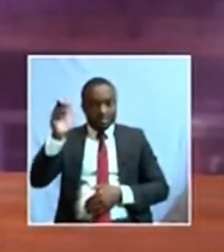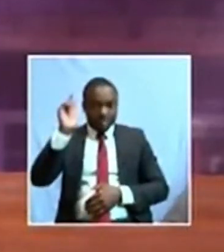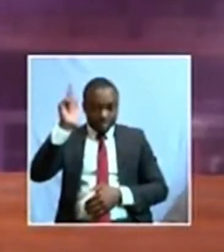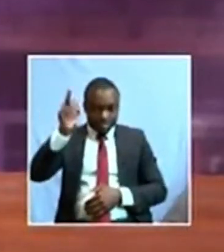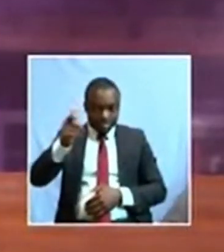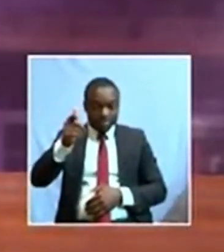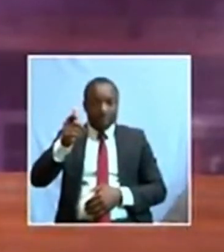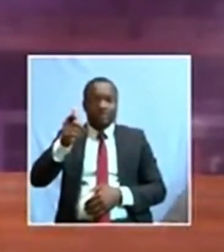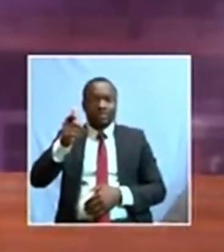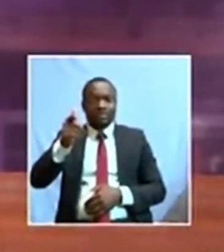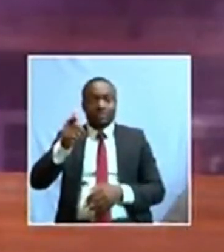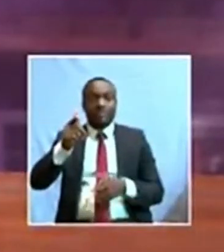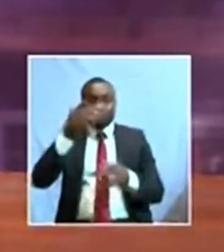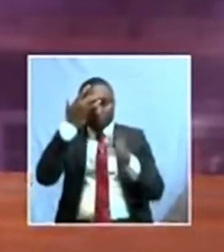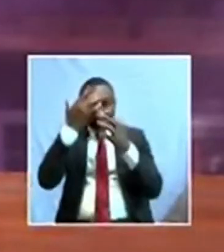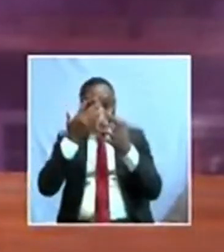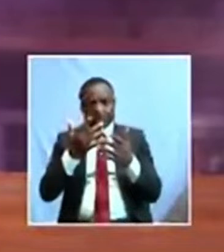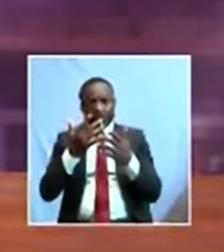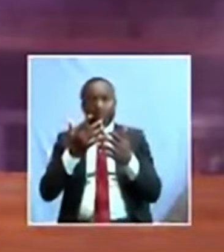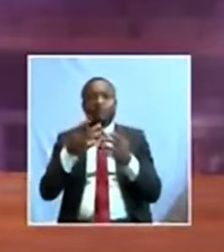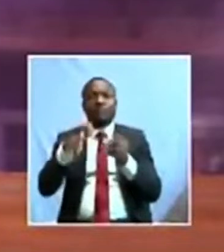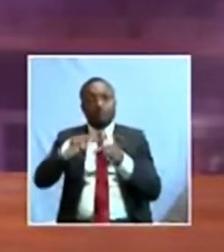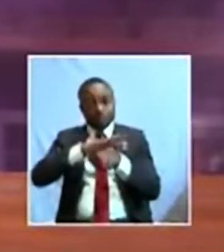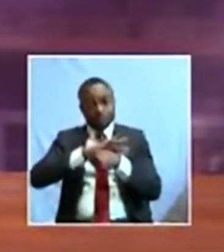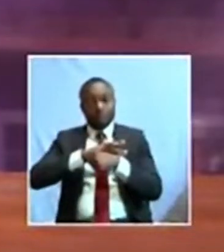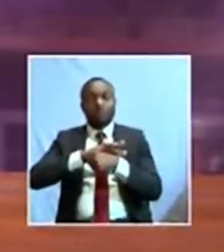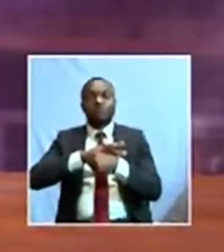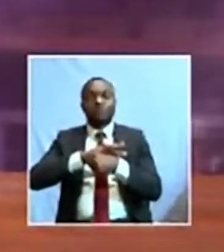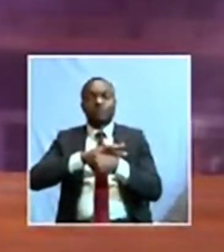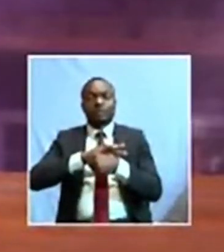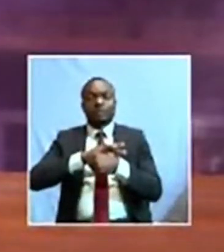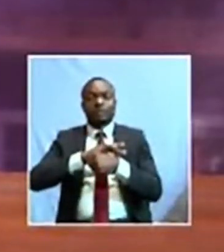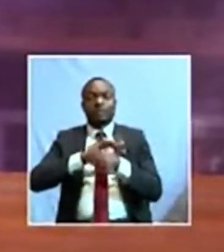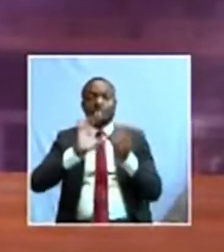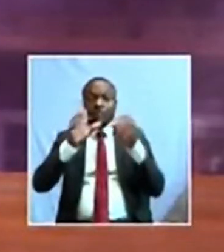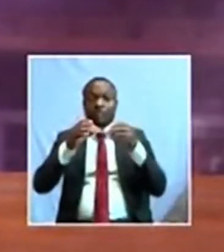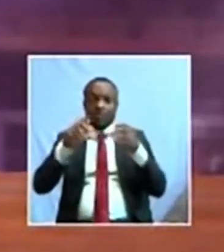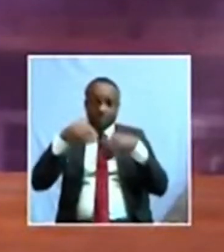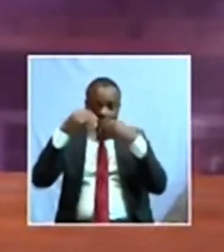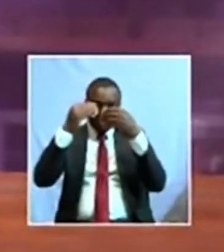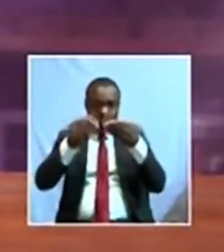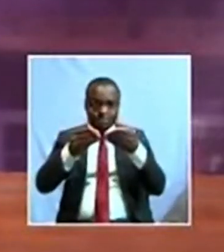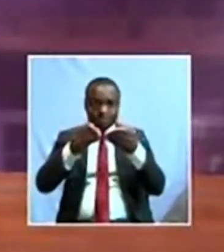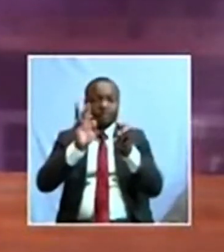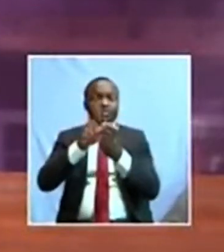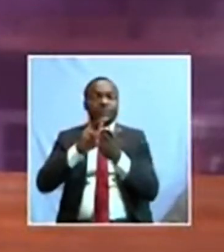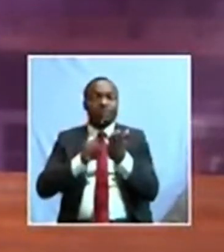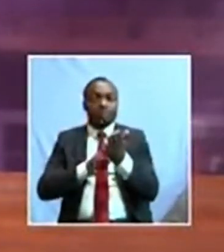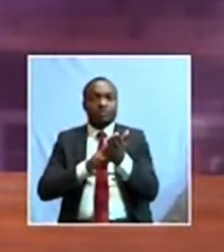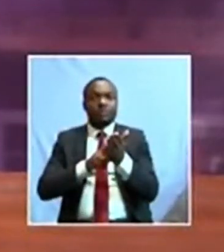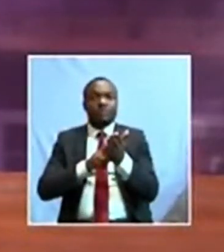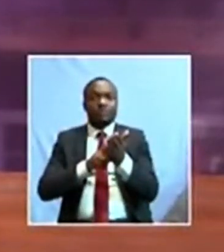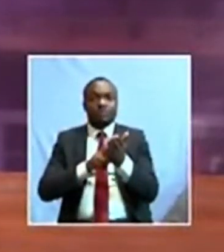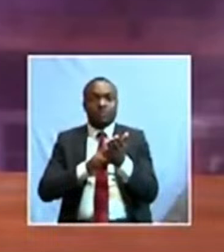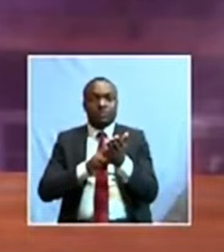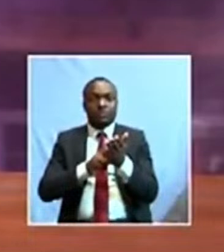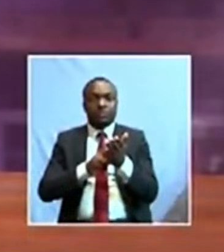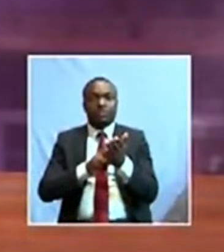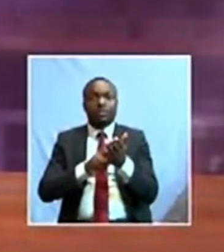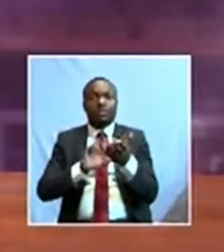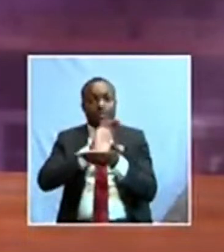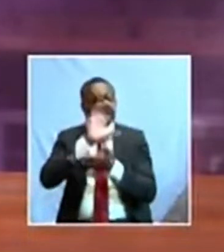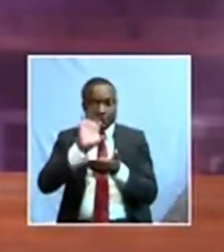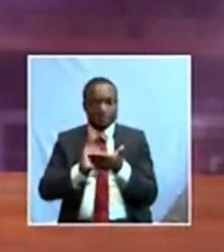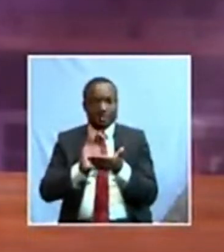later during the day we also expect Joma Municipal Council to make its submission, and Siavonga Town